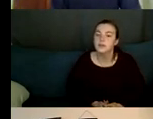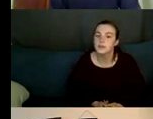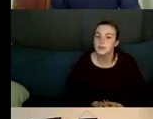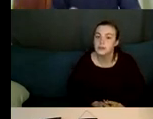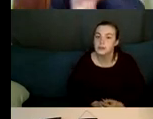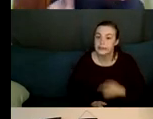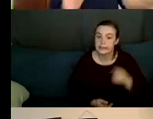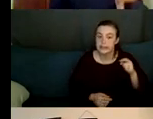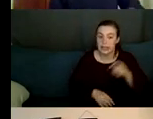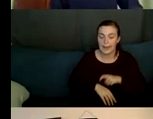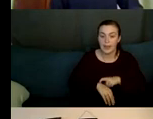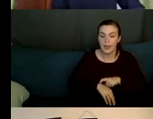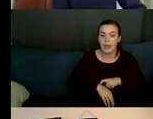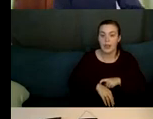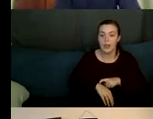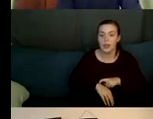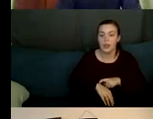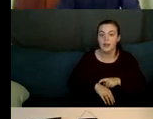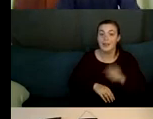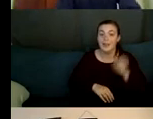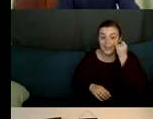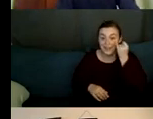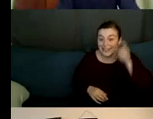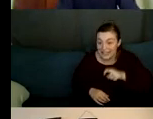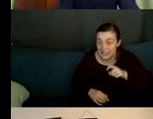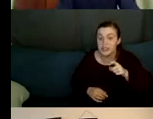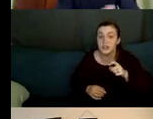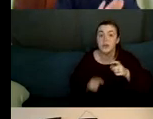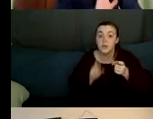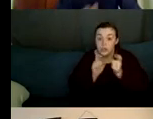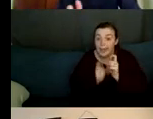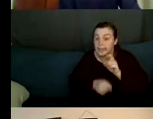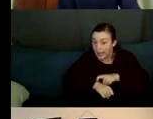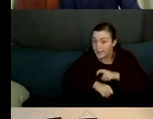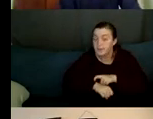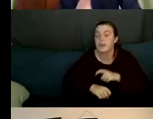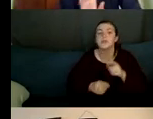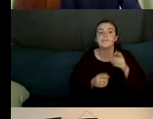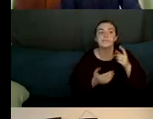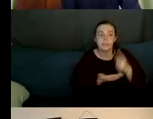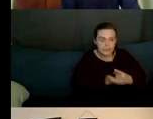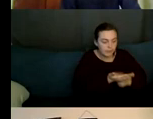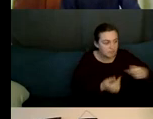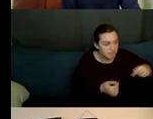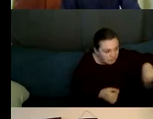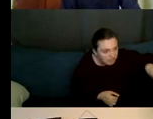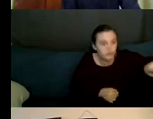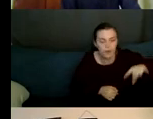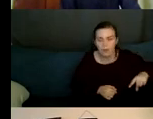to reschedule, make sure you're talking to everybody. Okay, so once you've done that and you feel good about